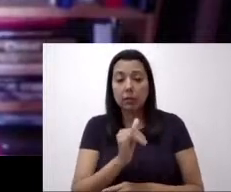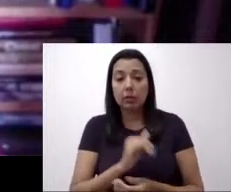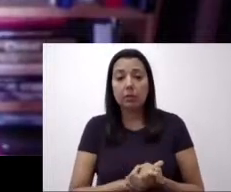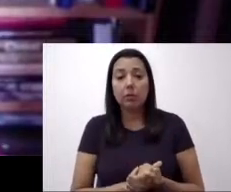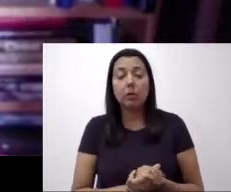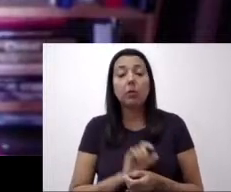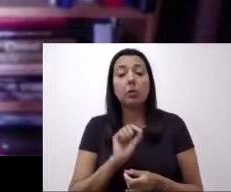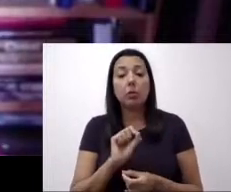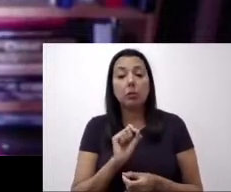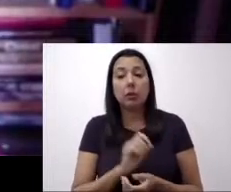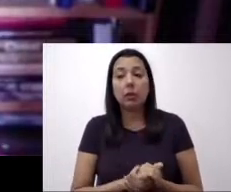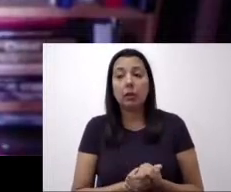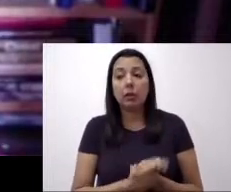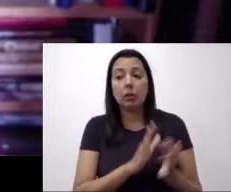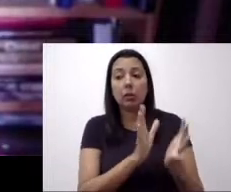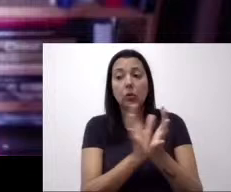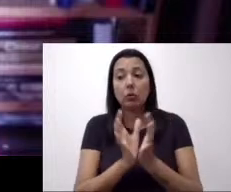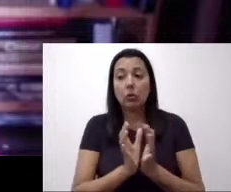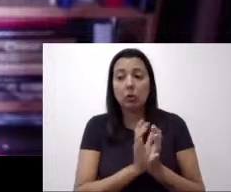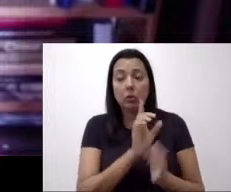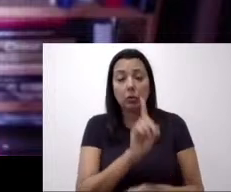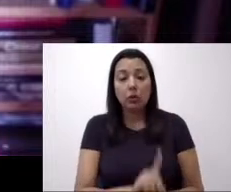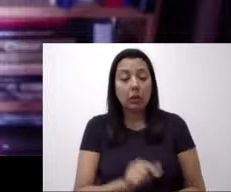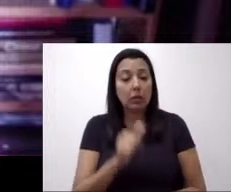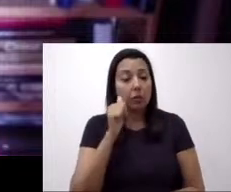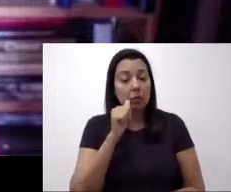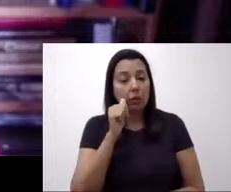Women's Rights of the European Parliament.